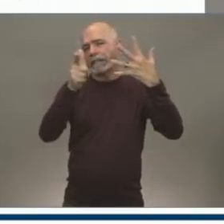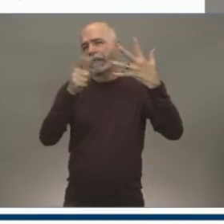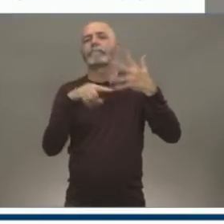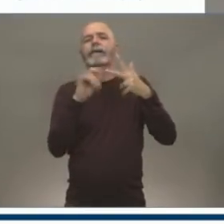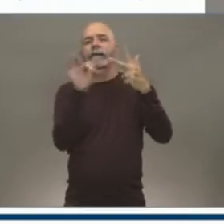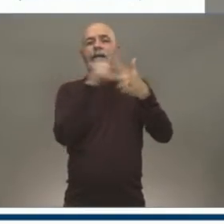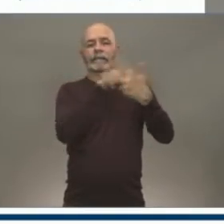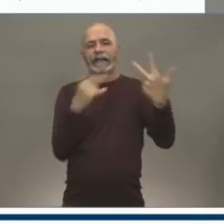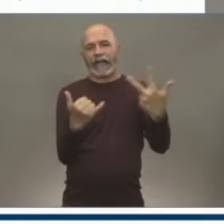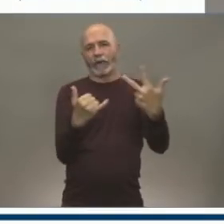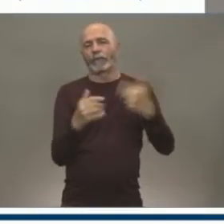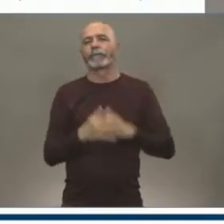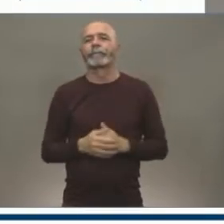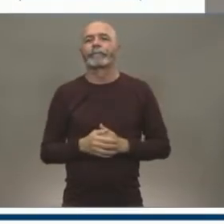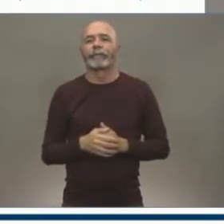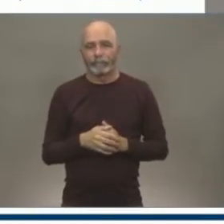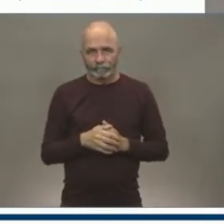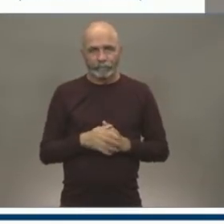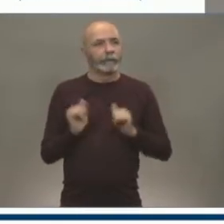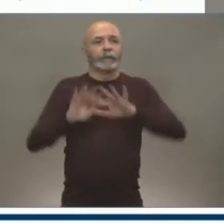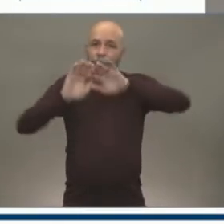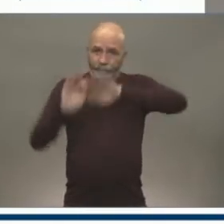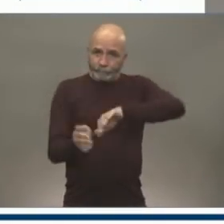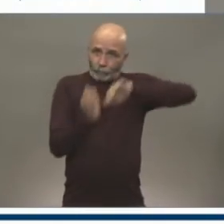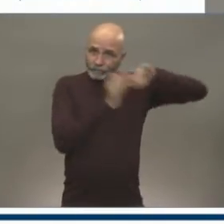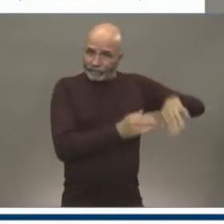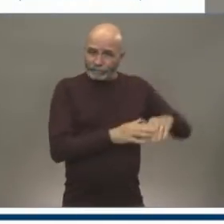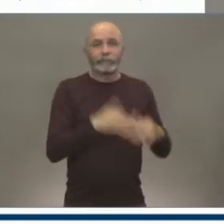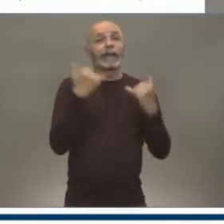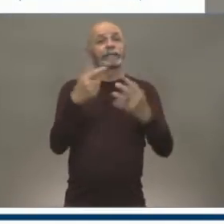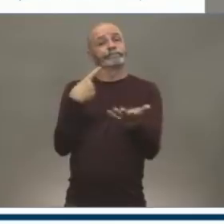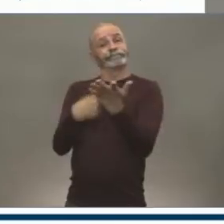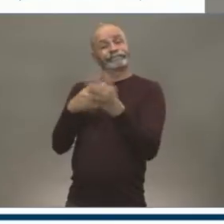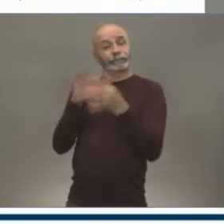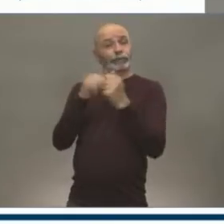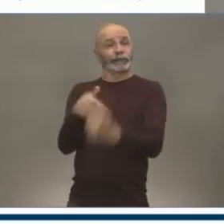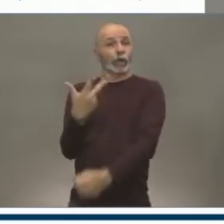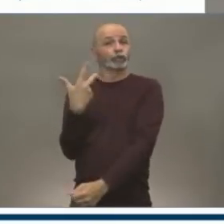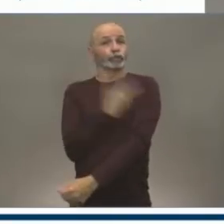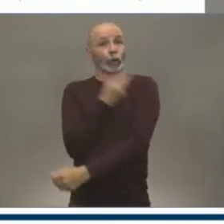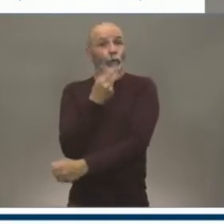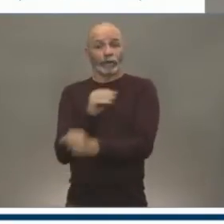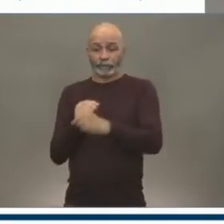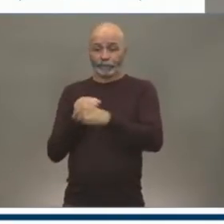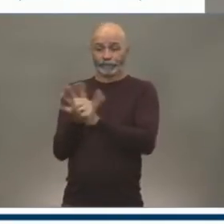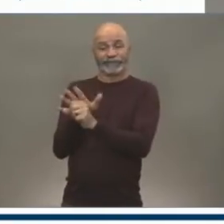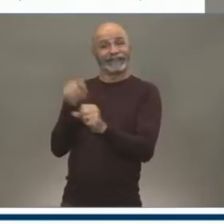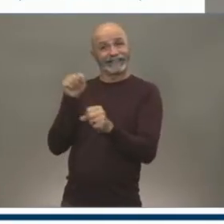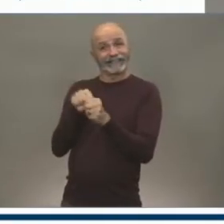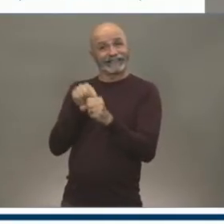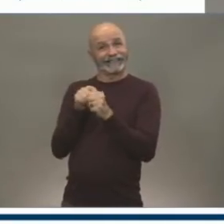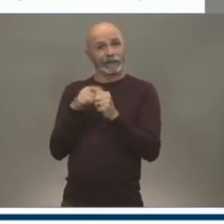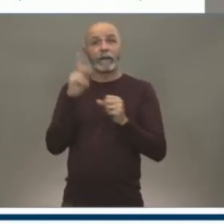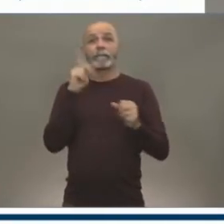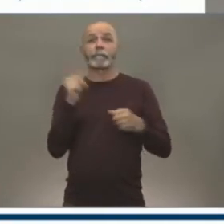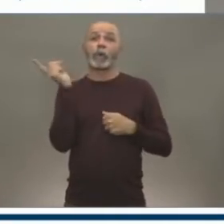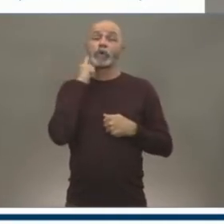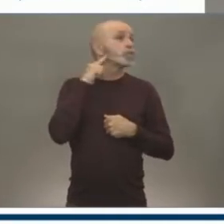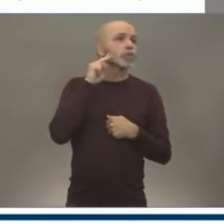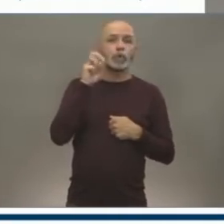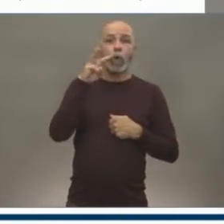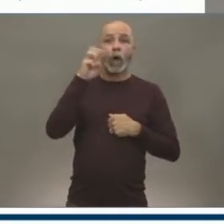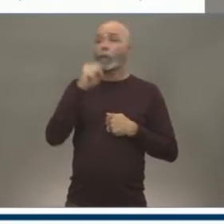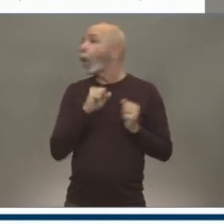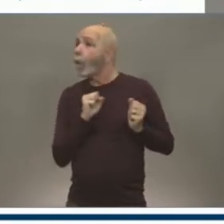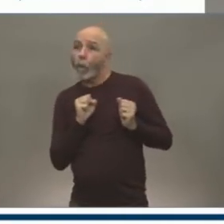I'm going to shift now to talk a little bit about vaccines. That's the COVID vaccine has certainly been in the media the last couple of days. Lots of